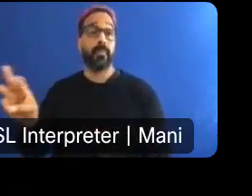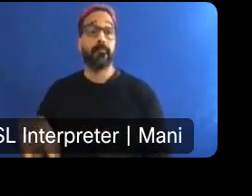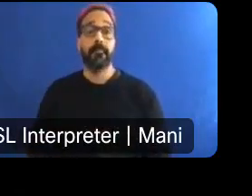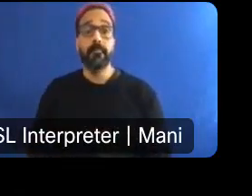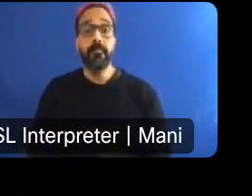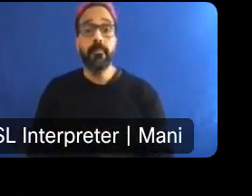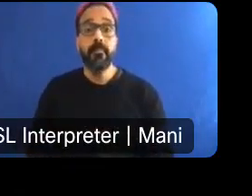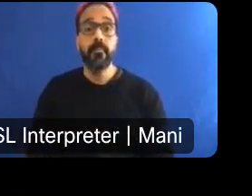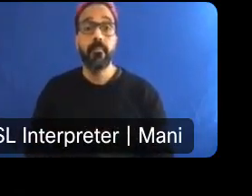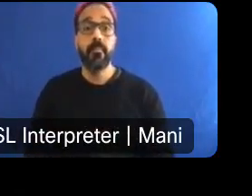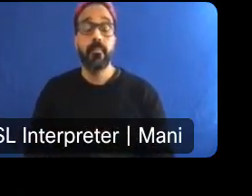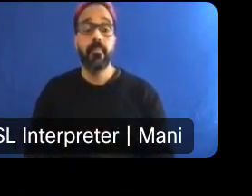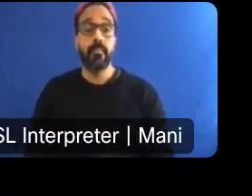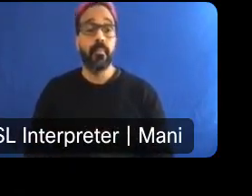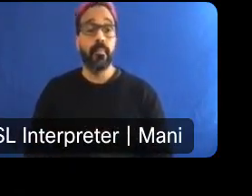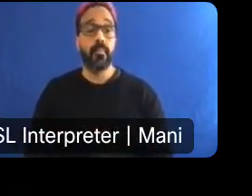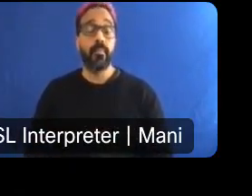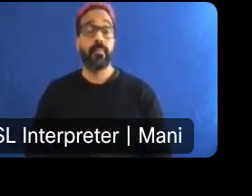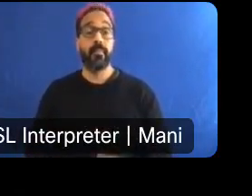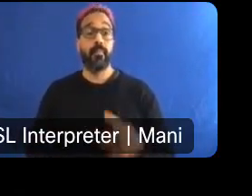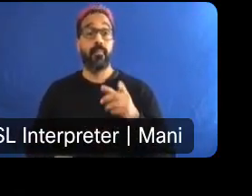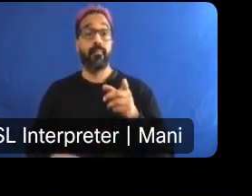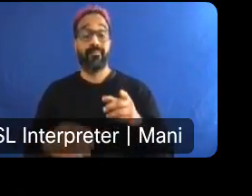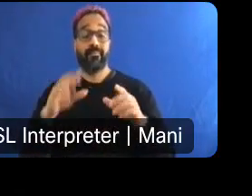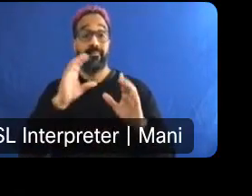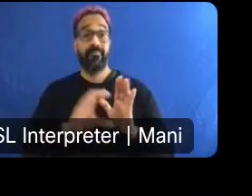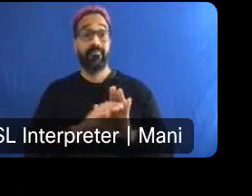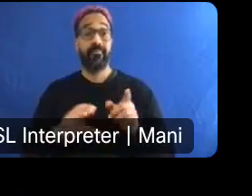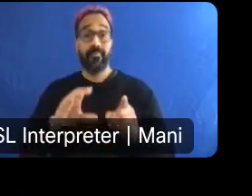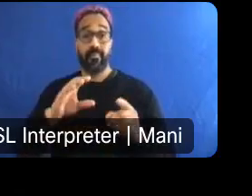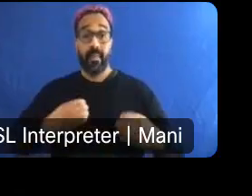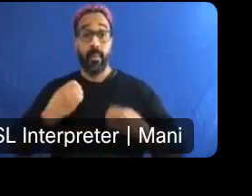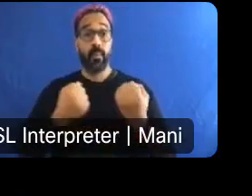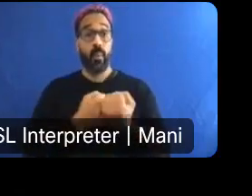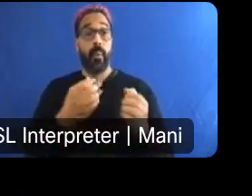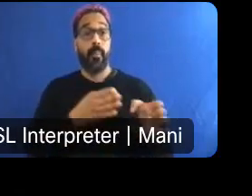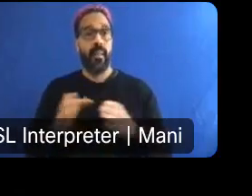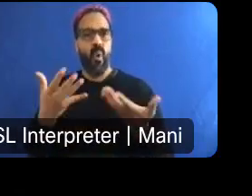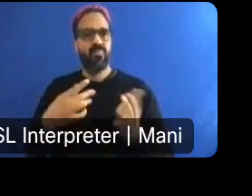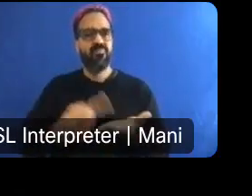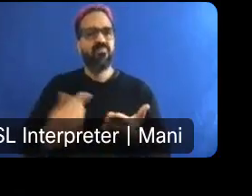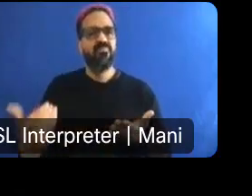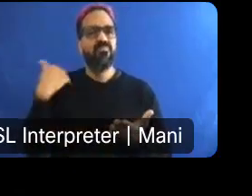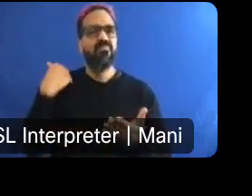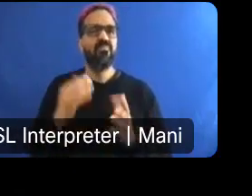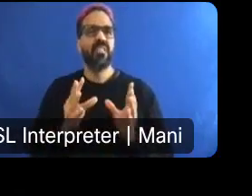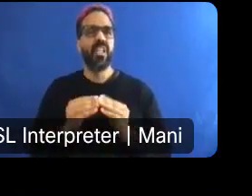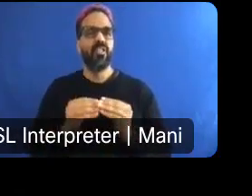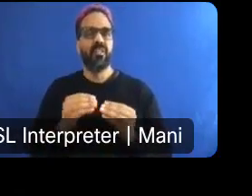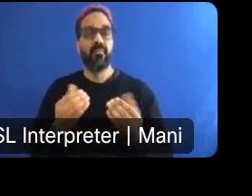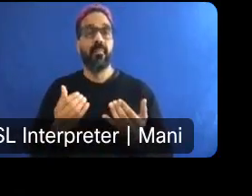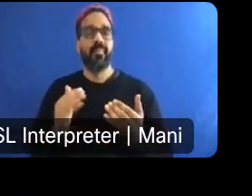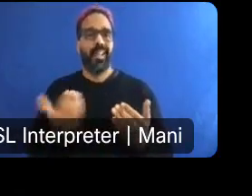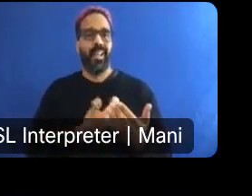So this emotional support plan is also something we've discussed in previous sessions for this series. And it